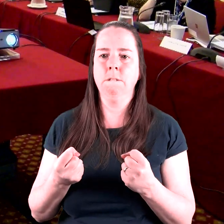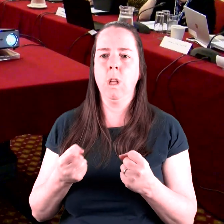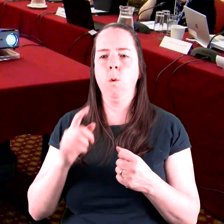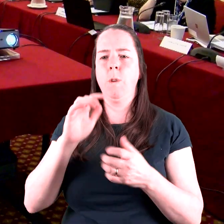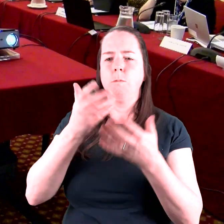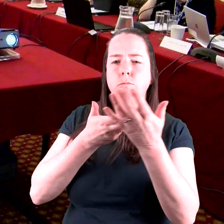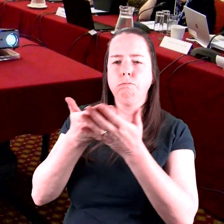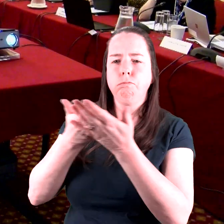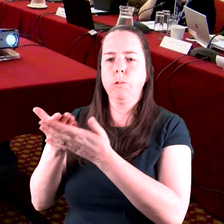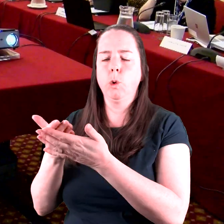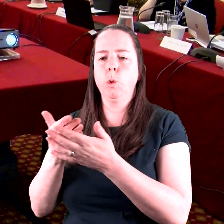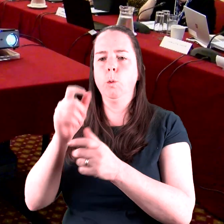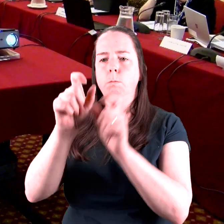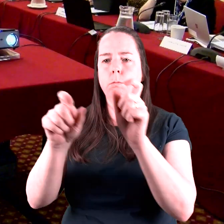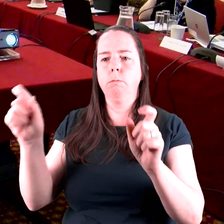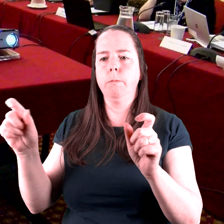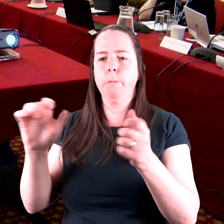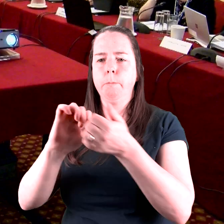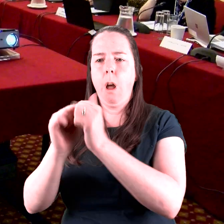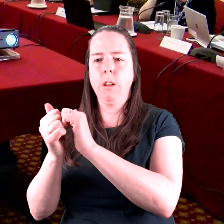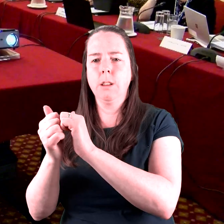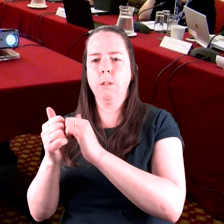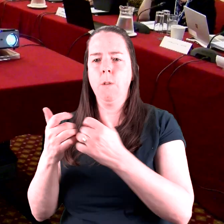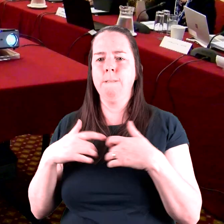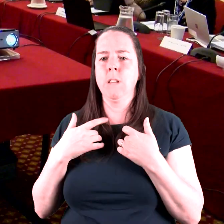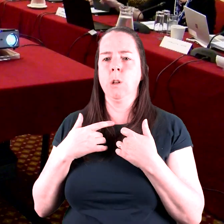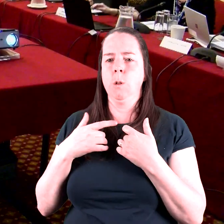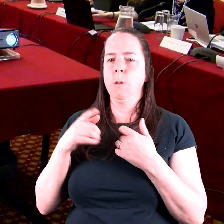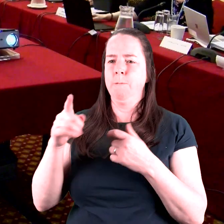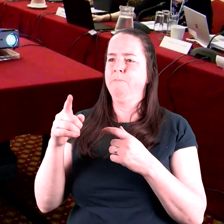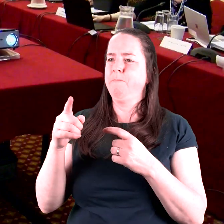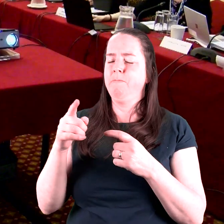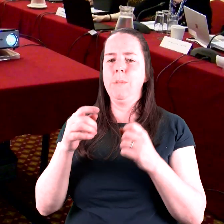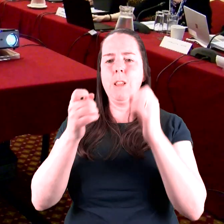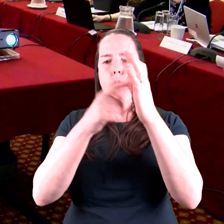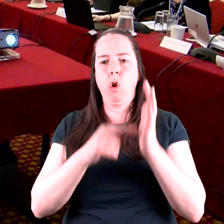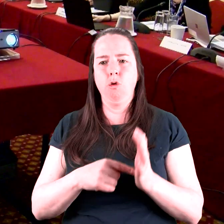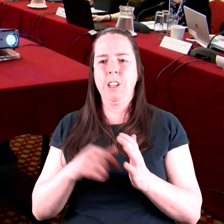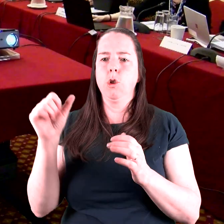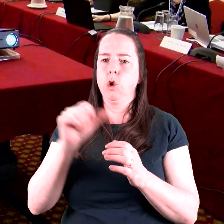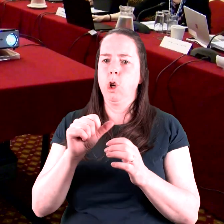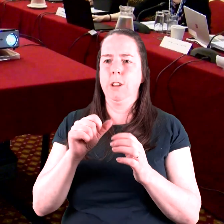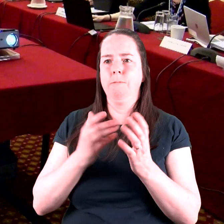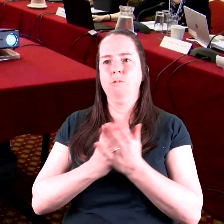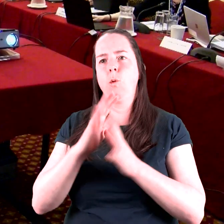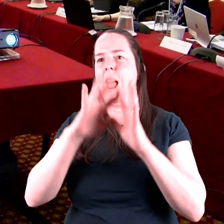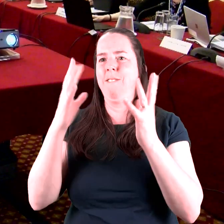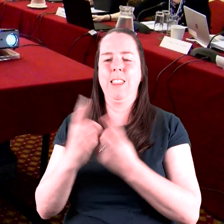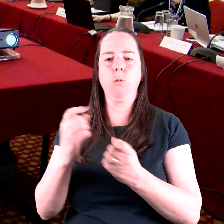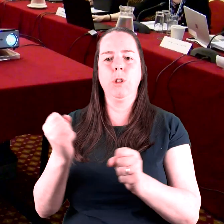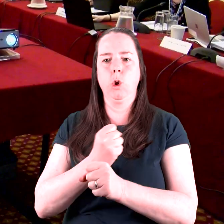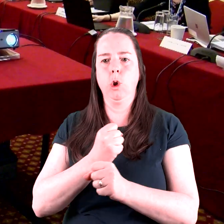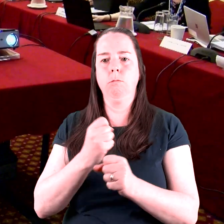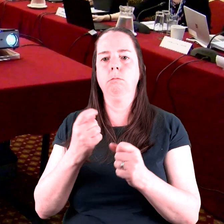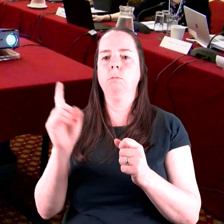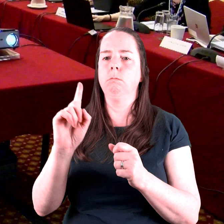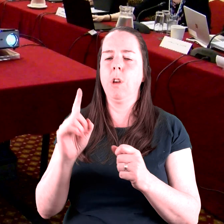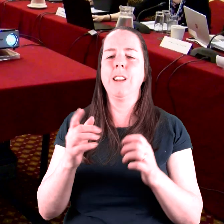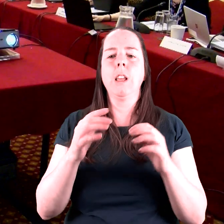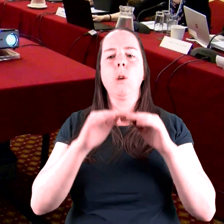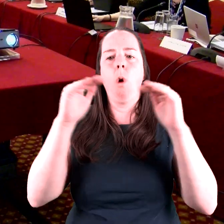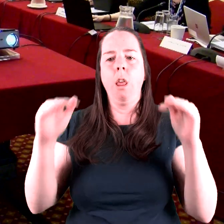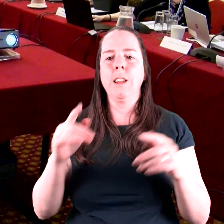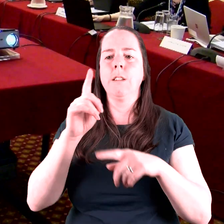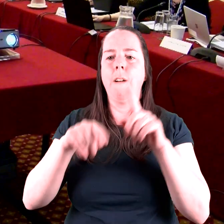that when we talked to partners were felt that actually they should be going across everything that we do. And they are equality, diversity